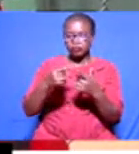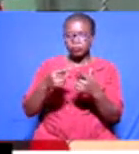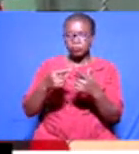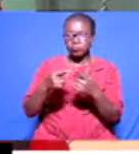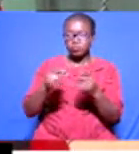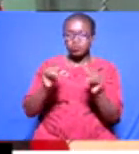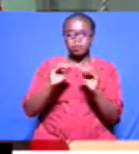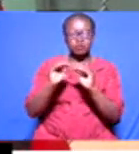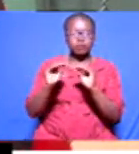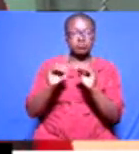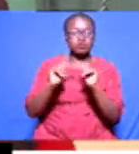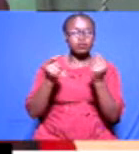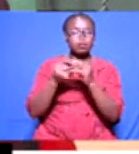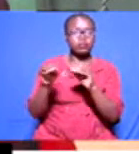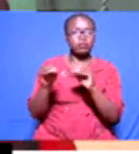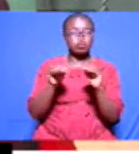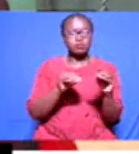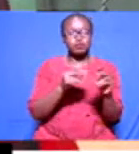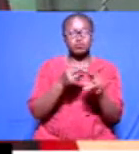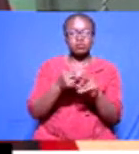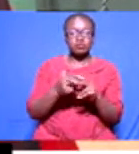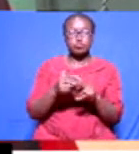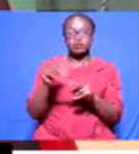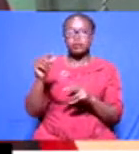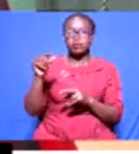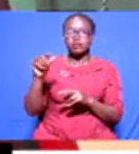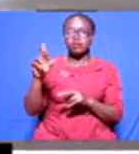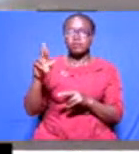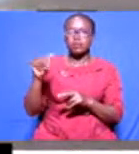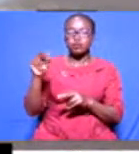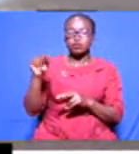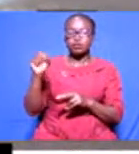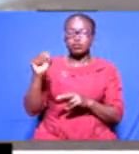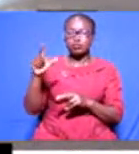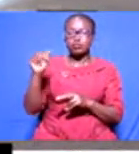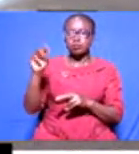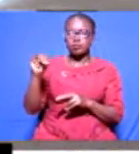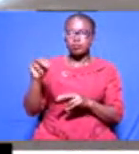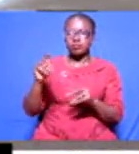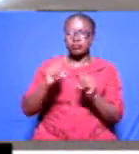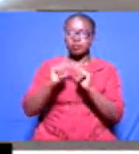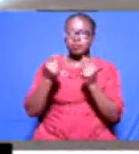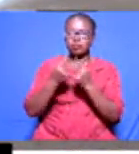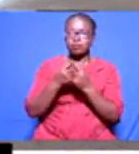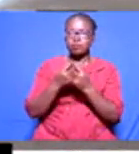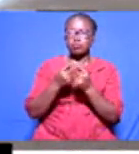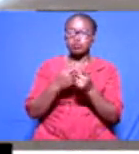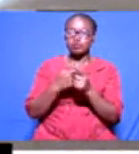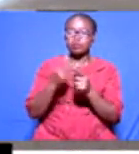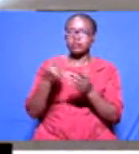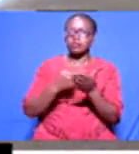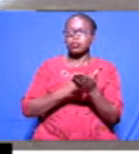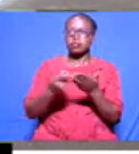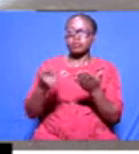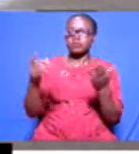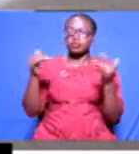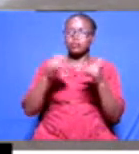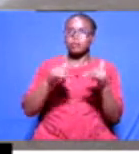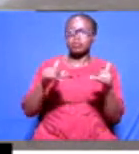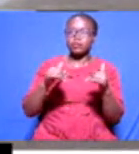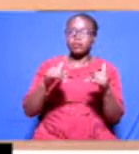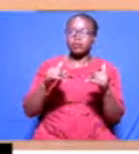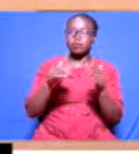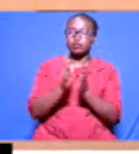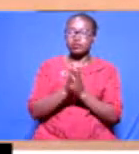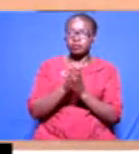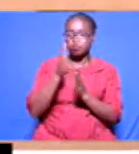team. There's a team called Grand Slam team. Okutoyi will go to a one-week camp to familiarize herself with the grass court,